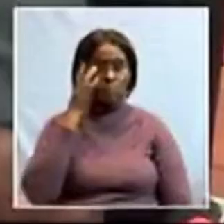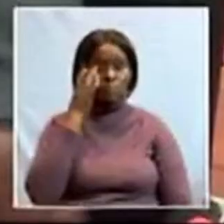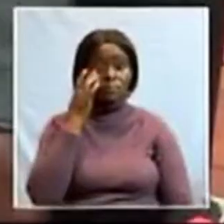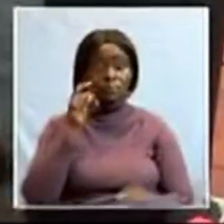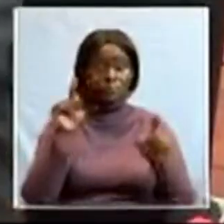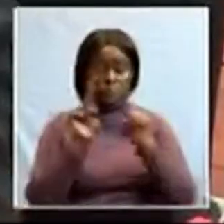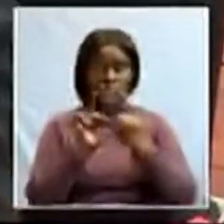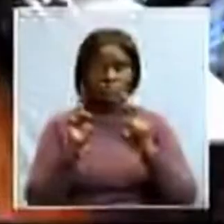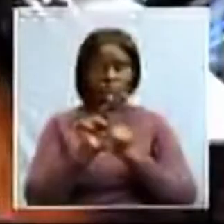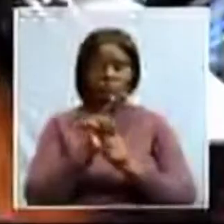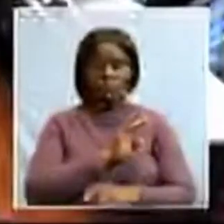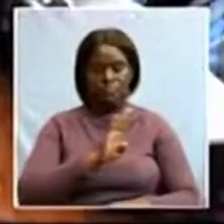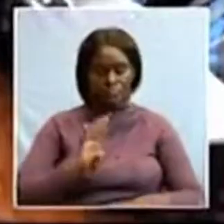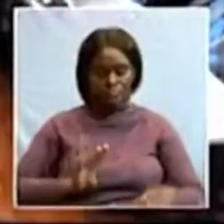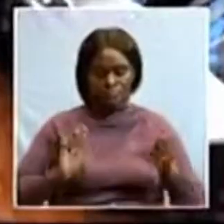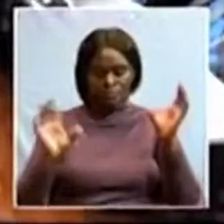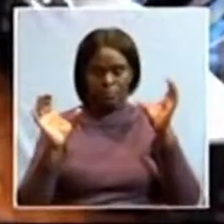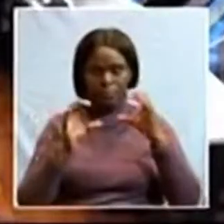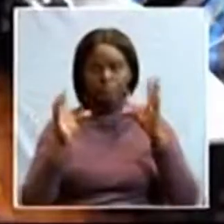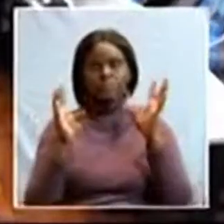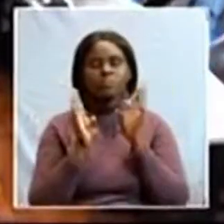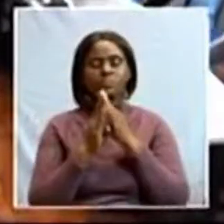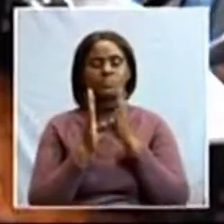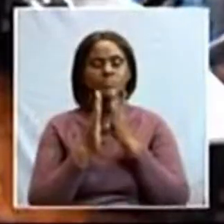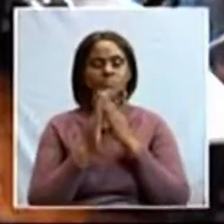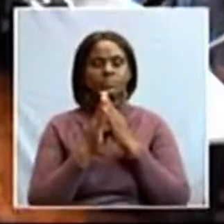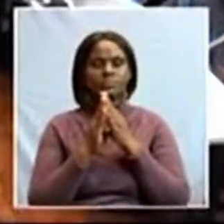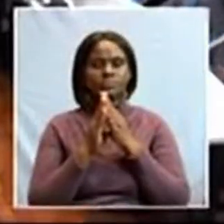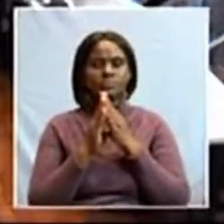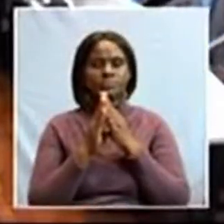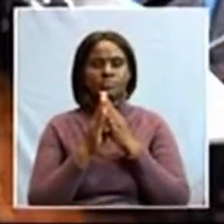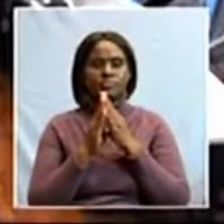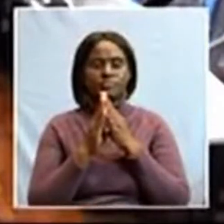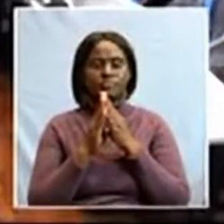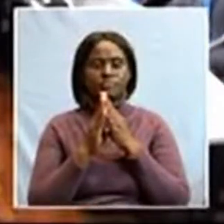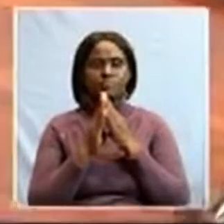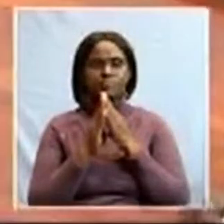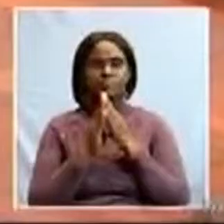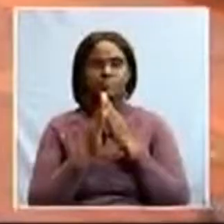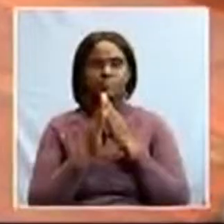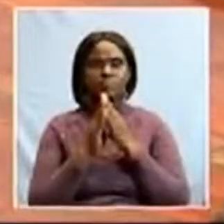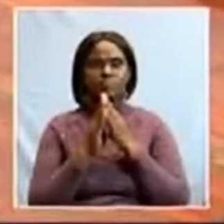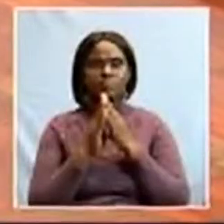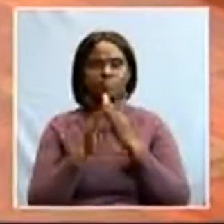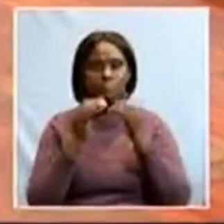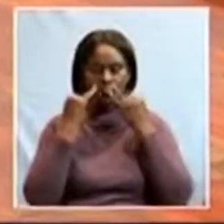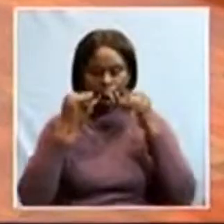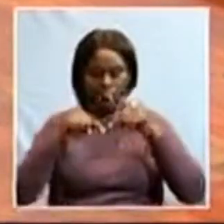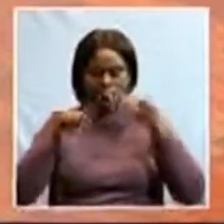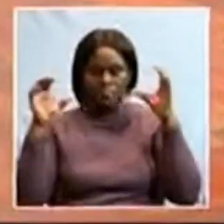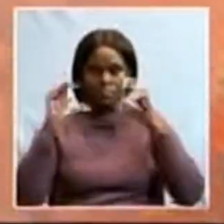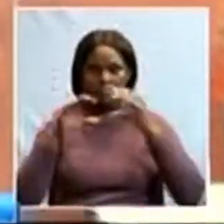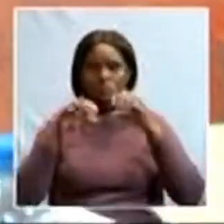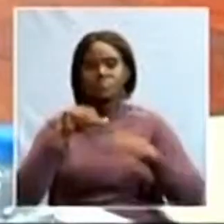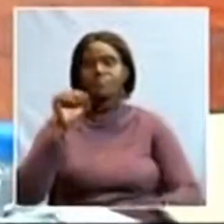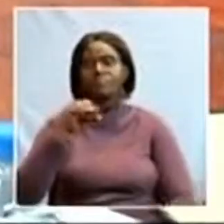of board committee meetings, I would like to inform this committee